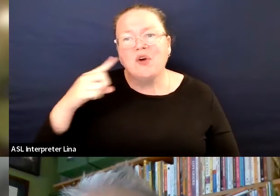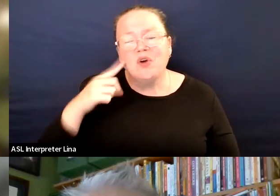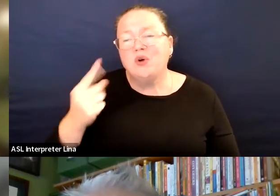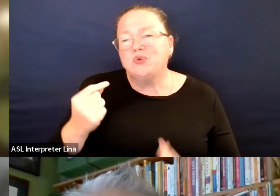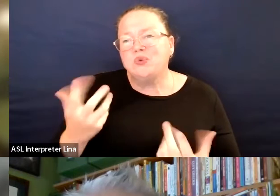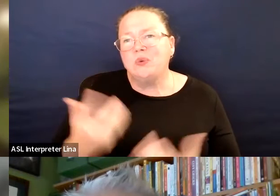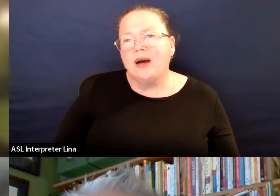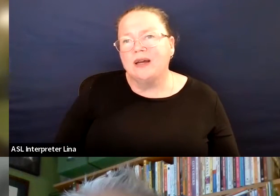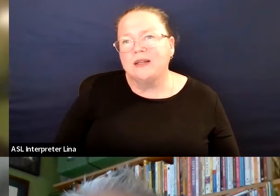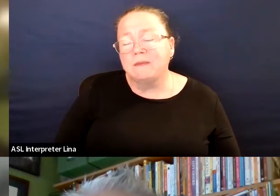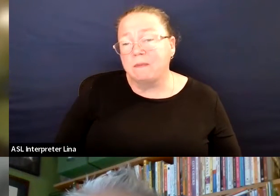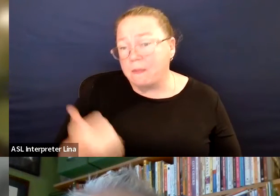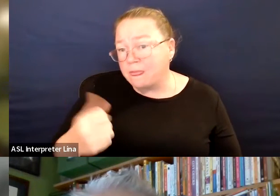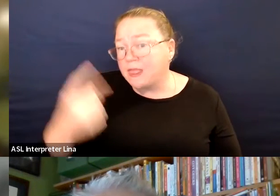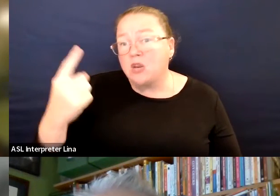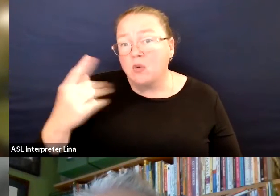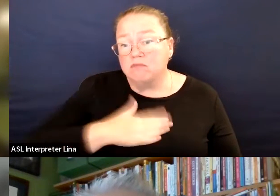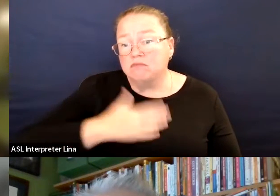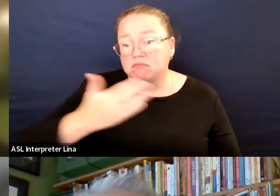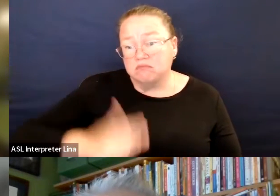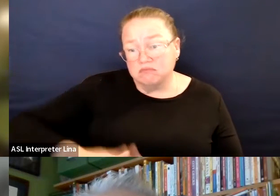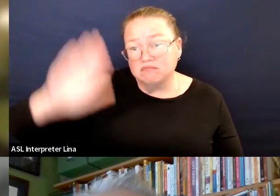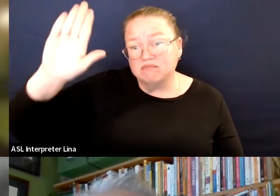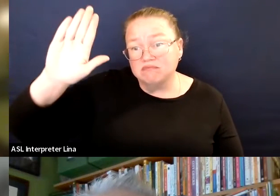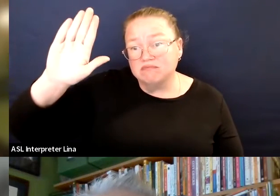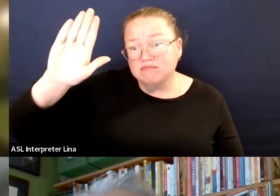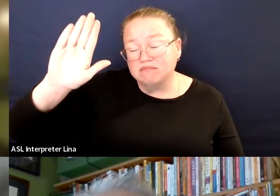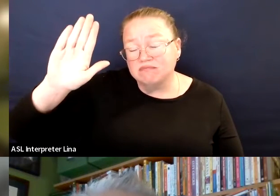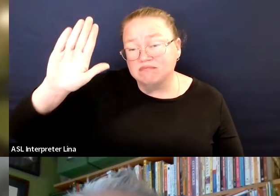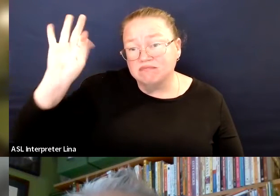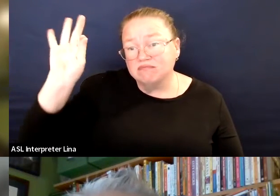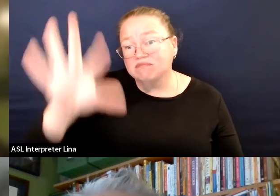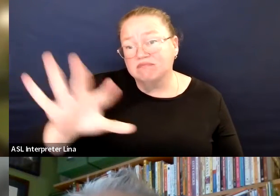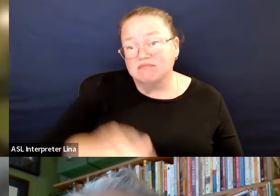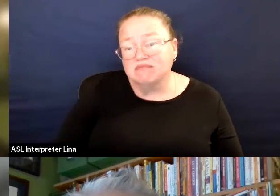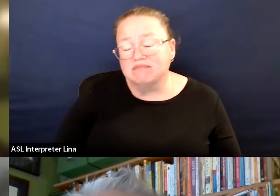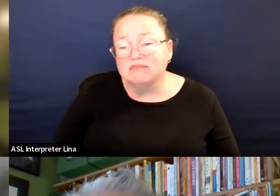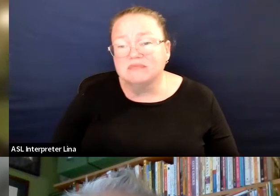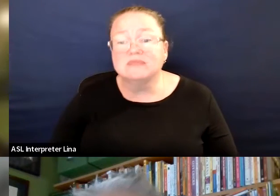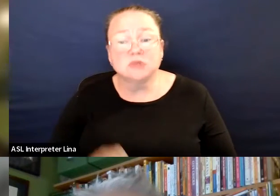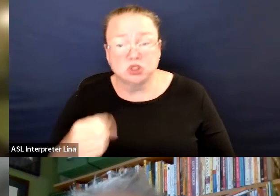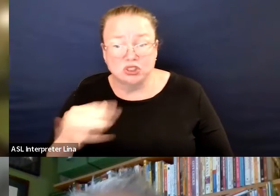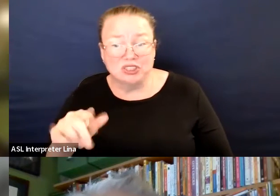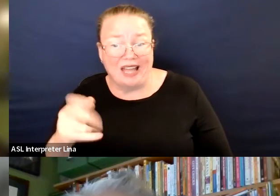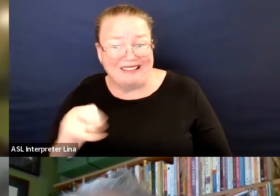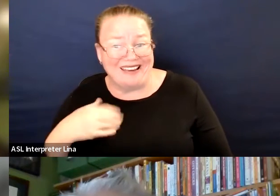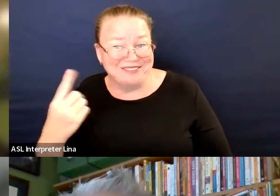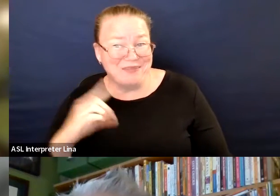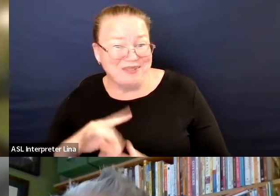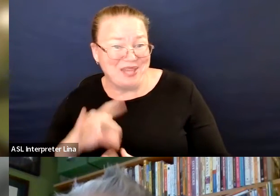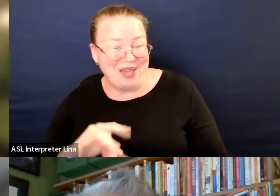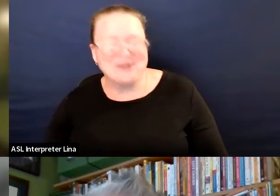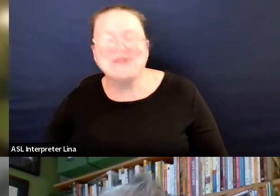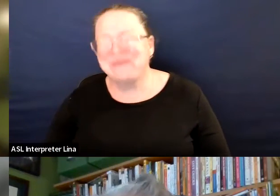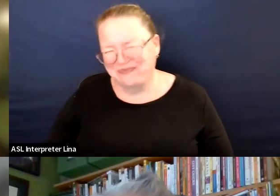Anybody would be willing to raise your hand and chime in? I see Shaylin. I bet she's got something to share with us.